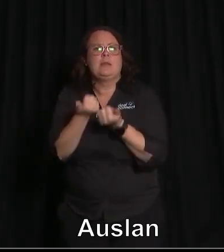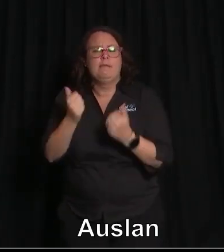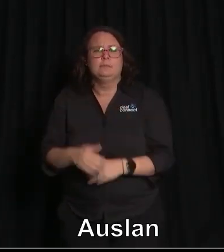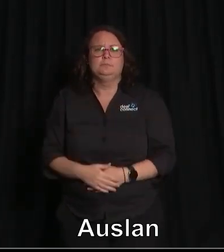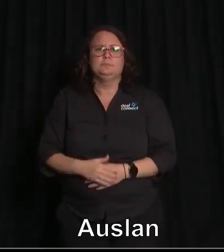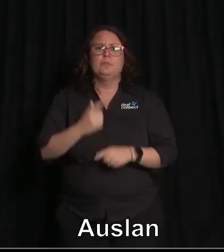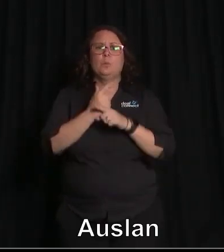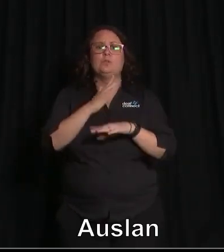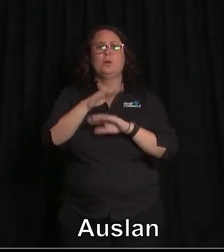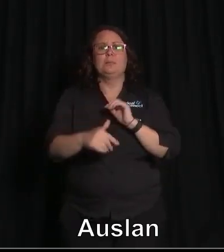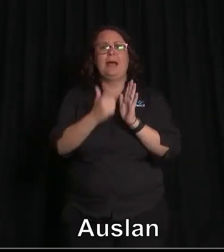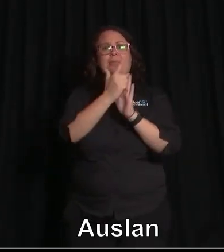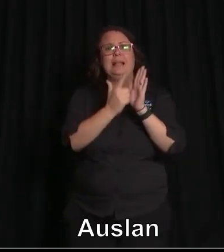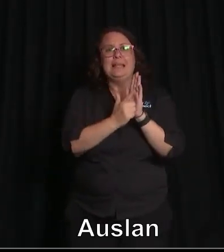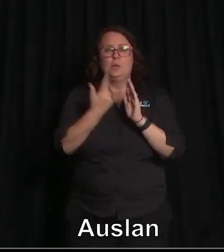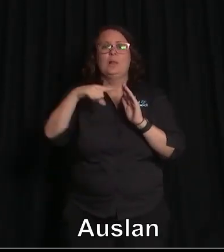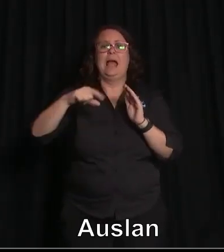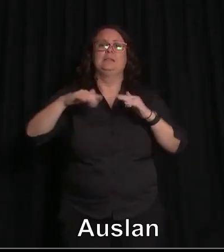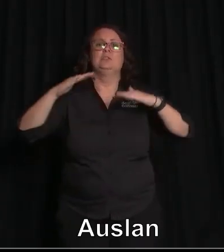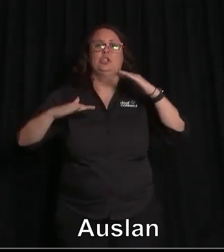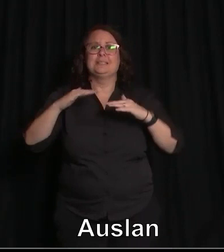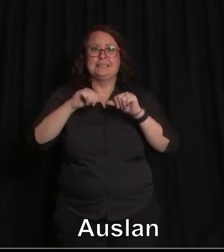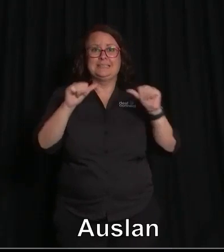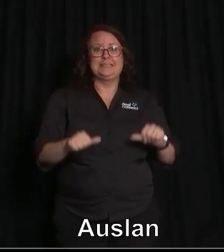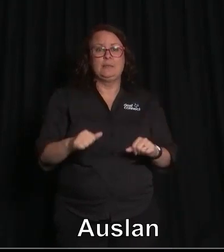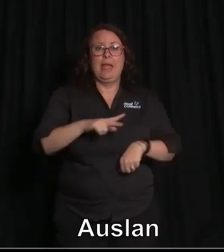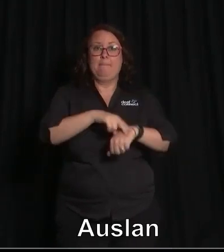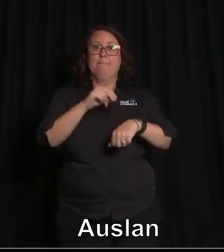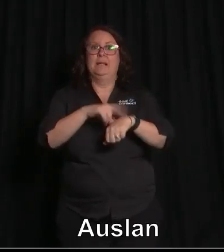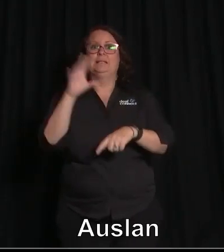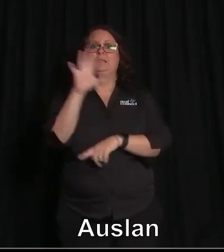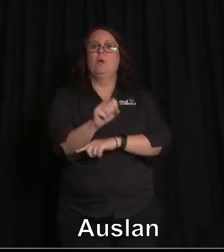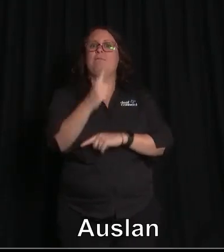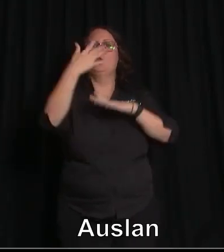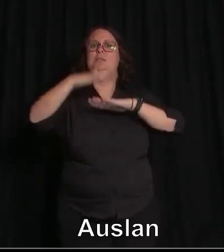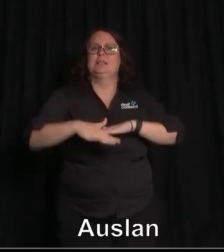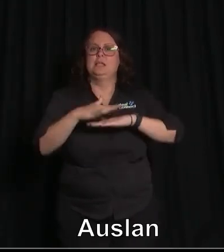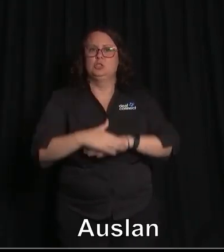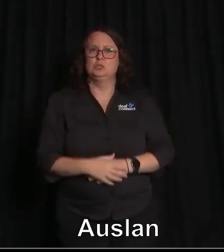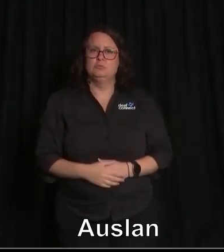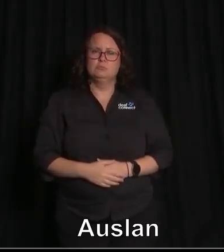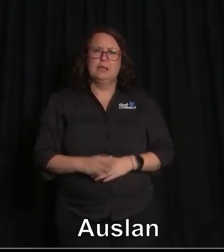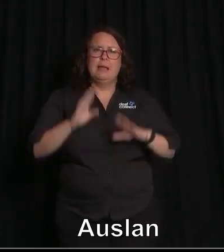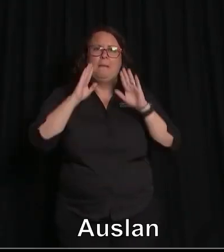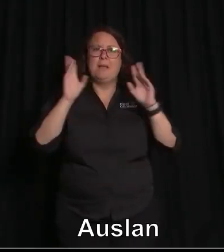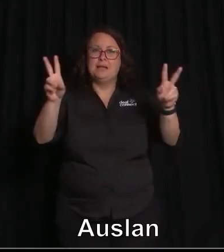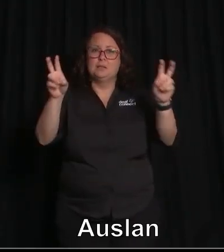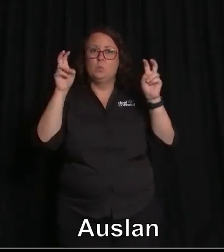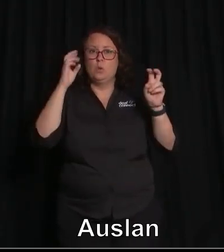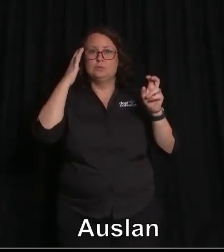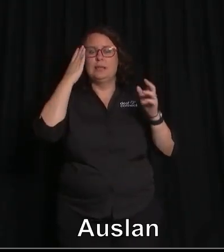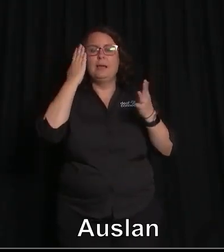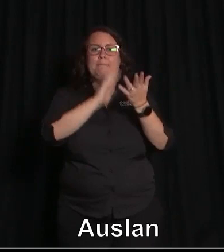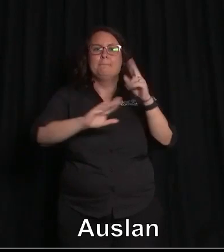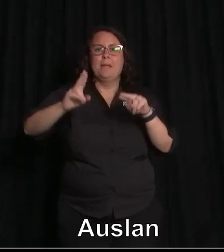and justice system. We delved into policing, First Nations justice. You know, some amazing quotes. Parents will always